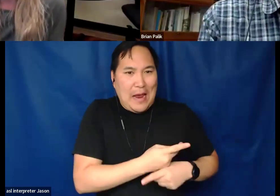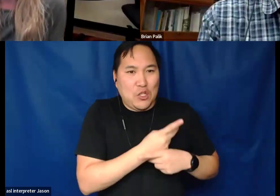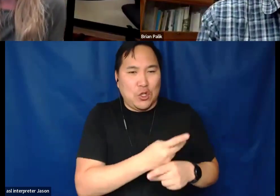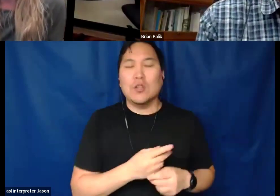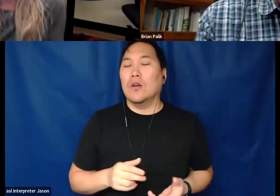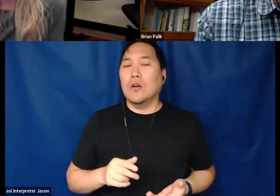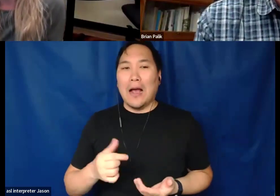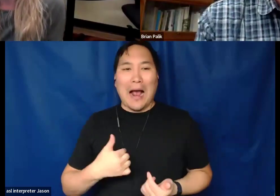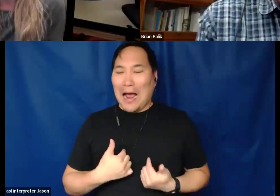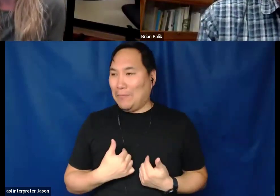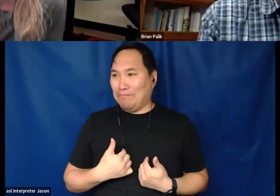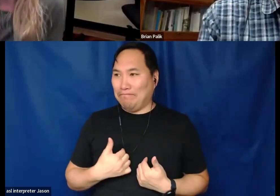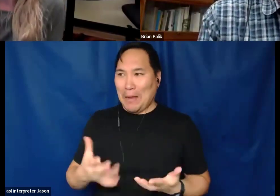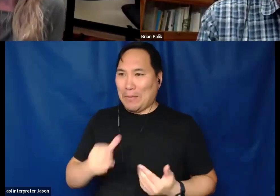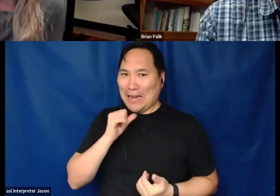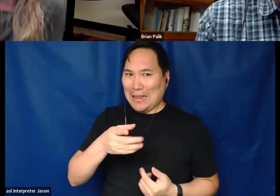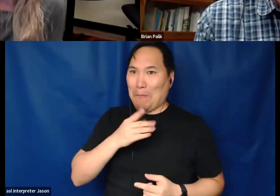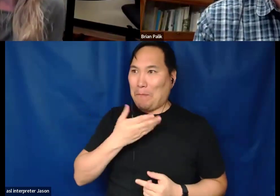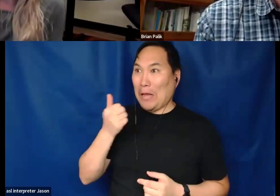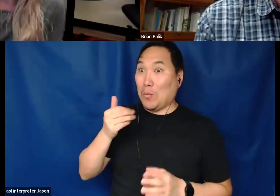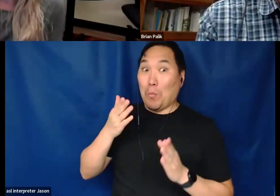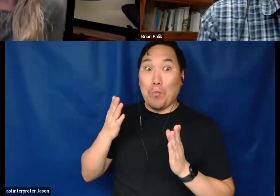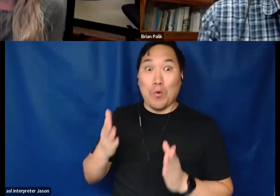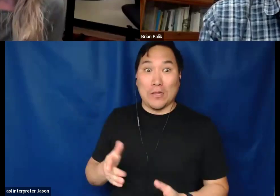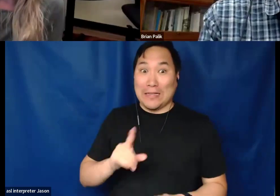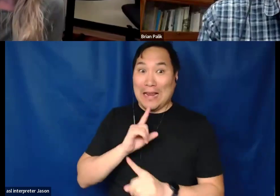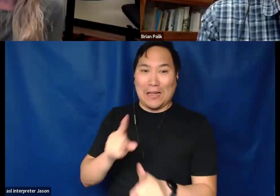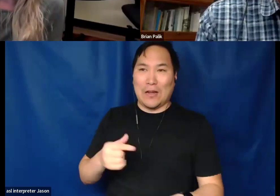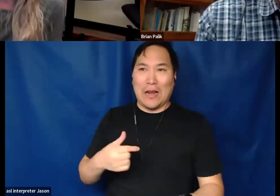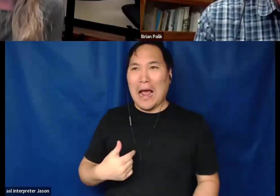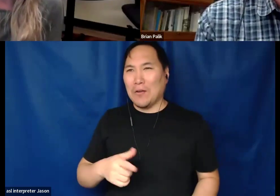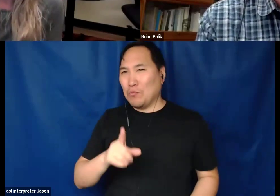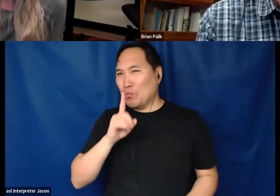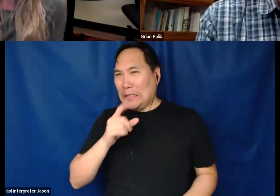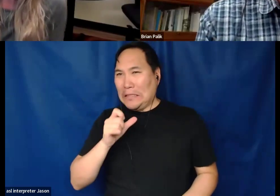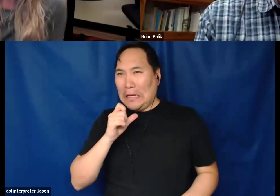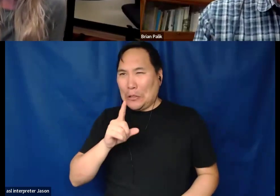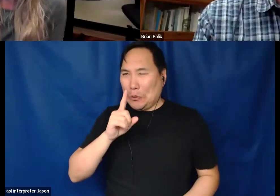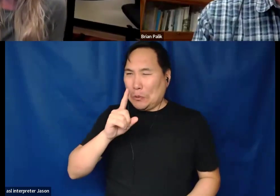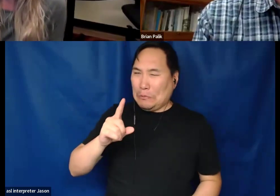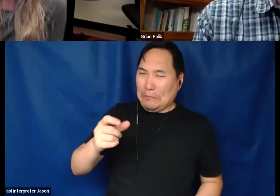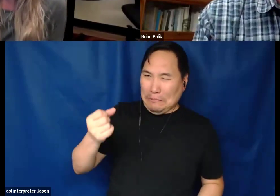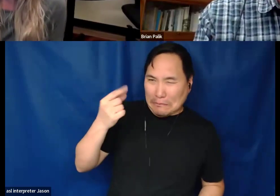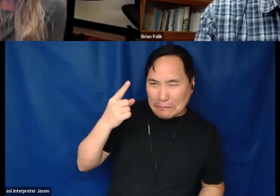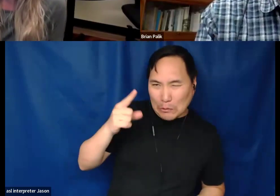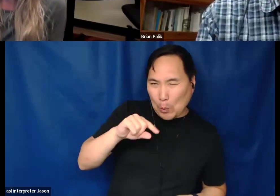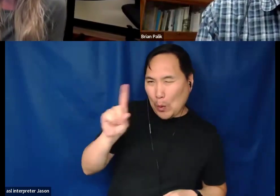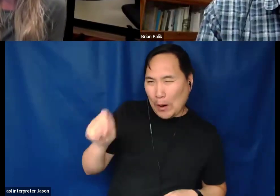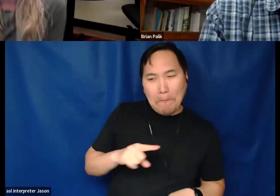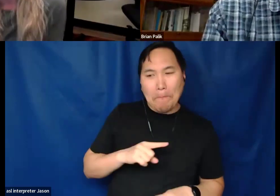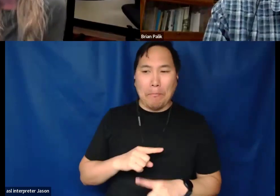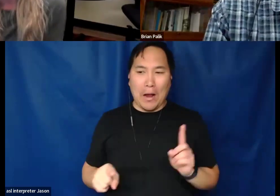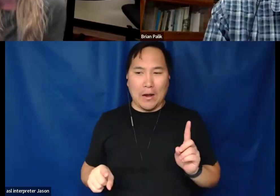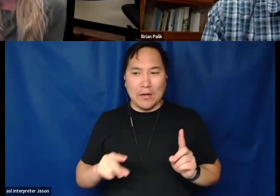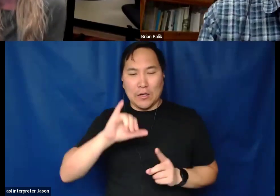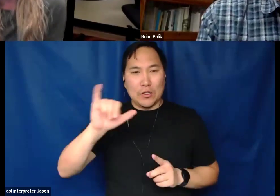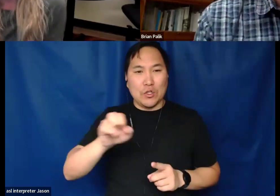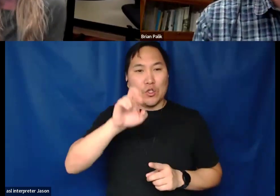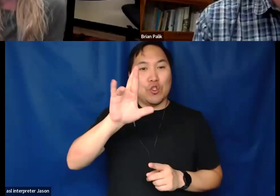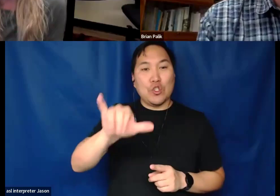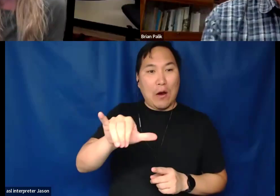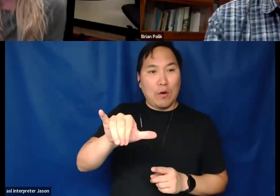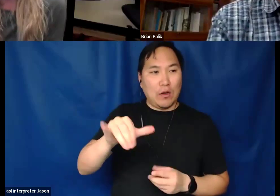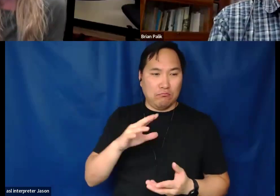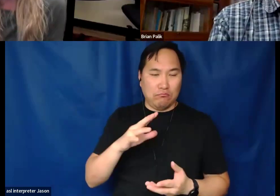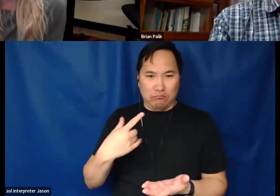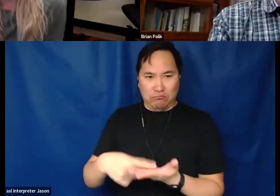sure I'm the best person to address that, or I fully understand the question. But one of the things that Jerry Franklin has talked about in